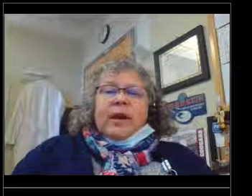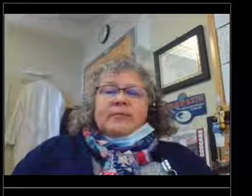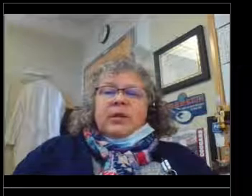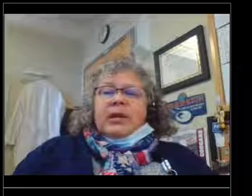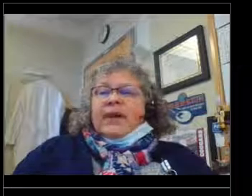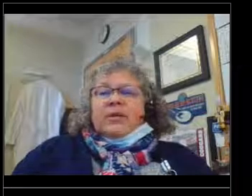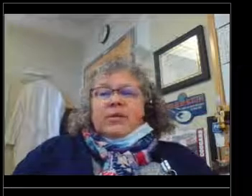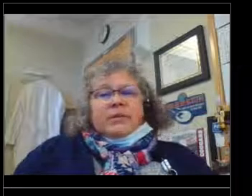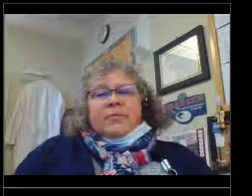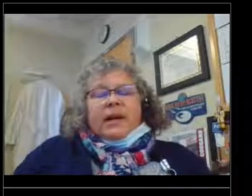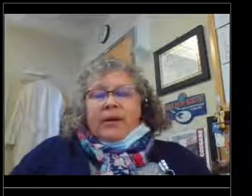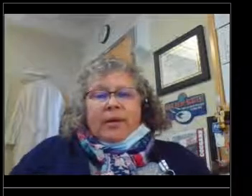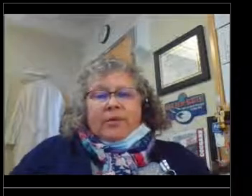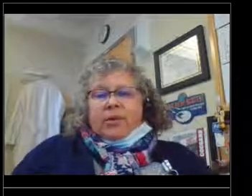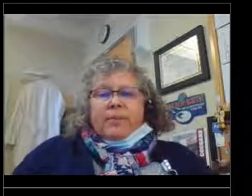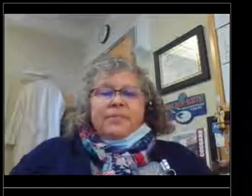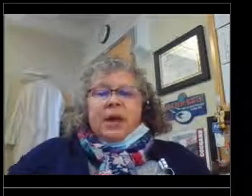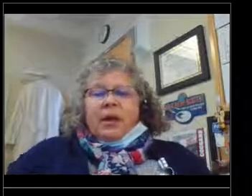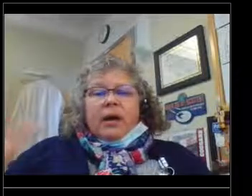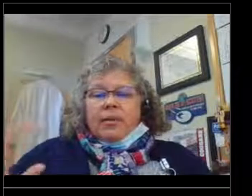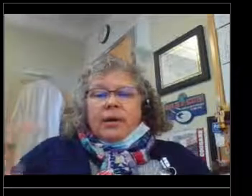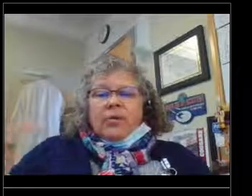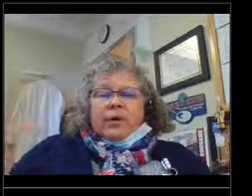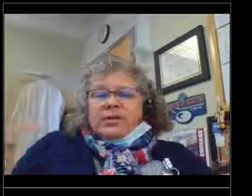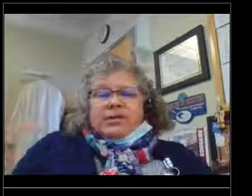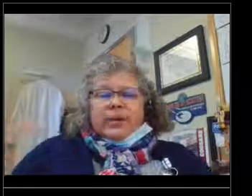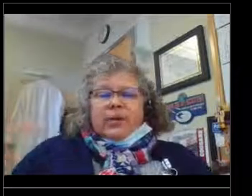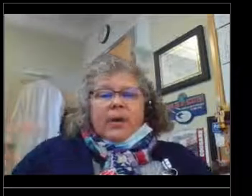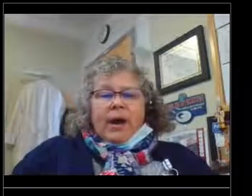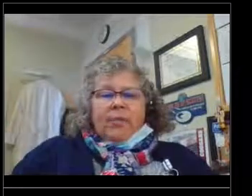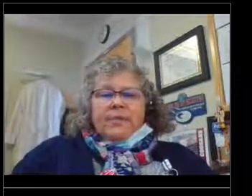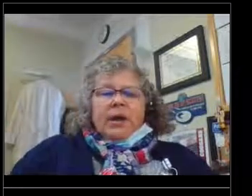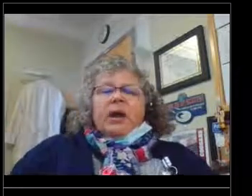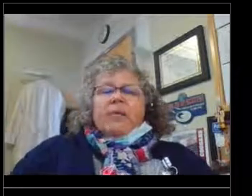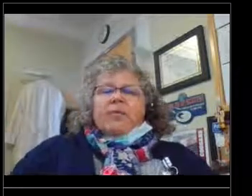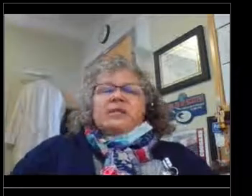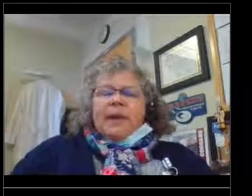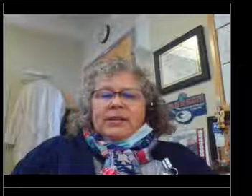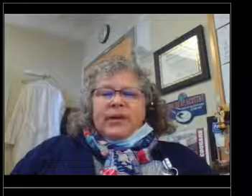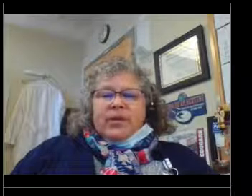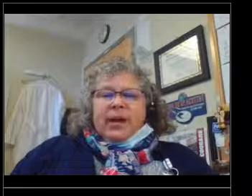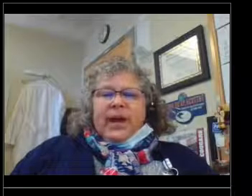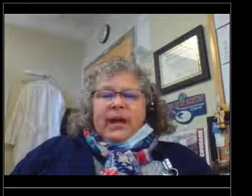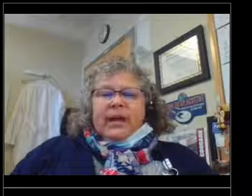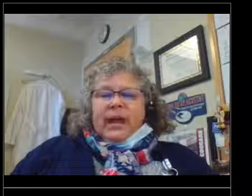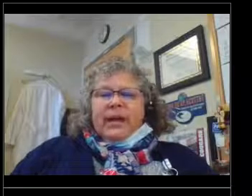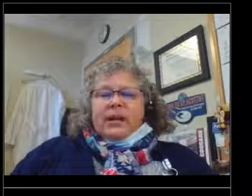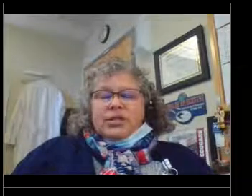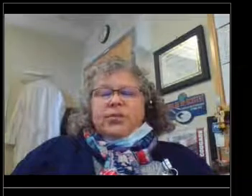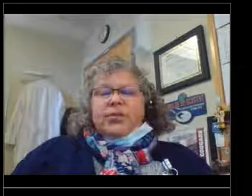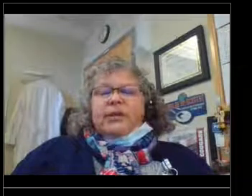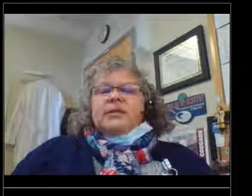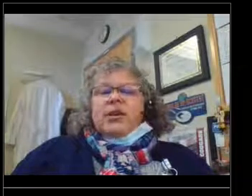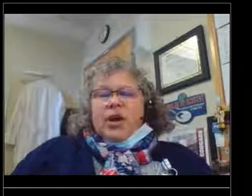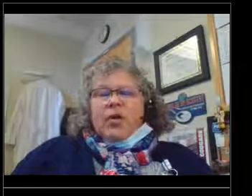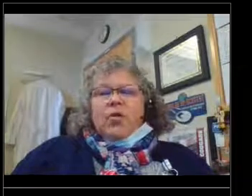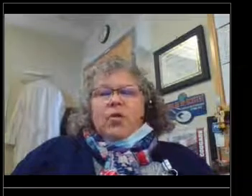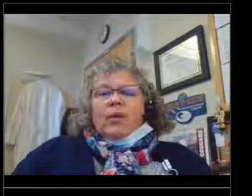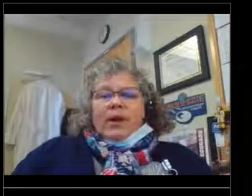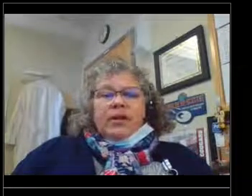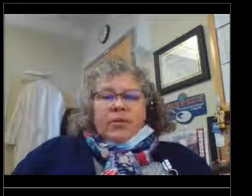she comes and grabs me. If I don't know something, I grab her. And it works just really well. Respect what you can and cannot do. You need